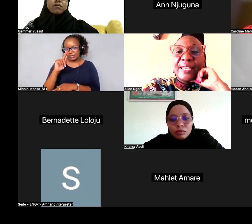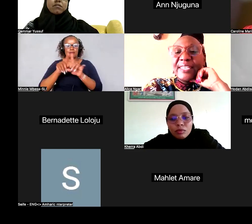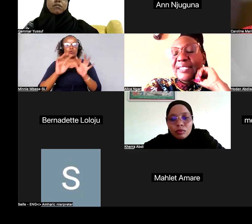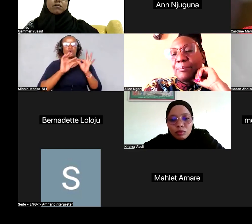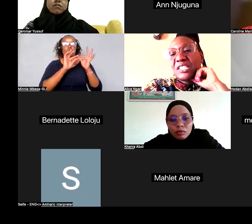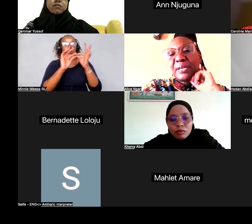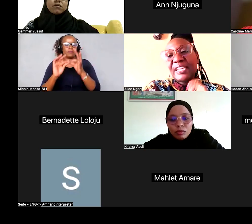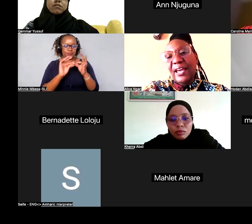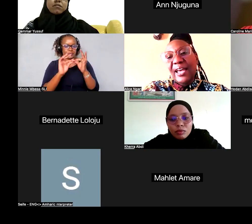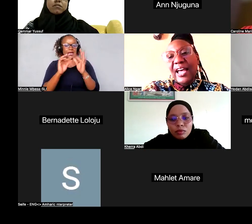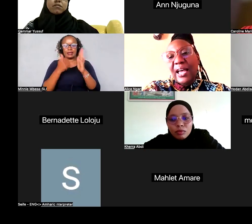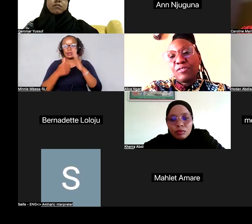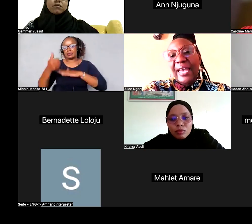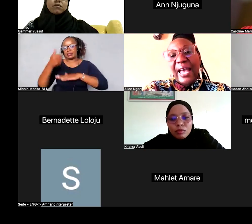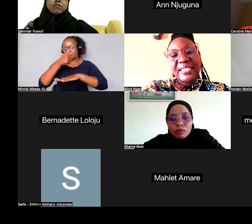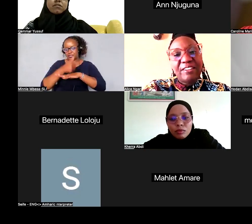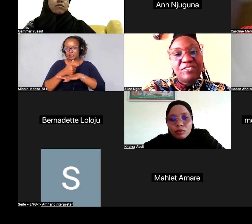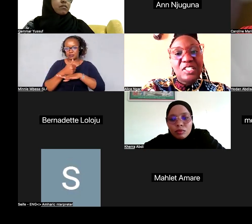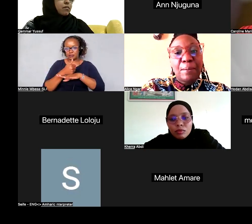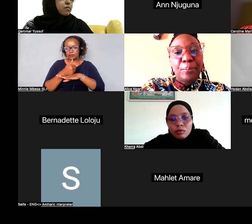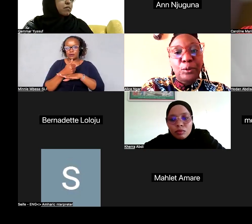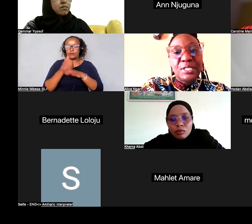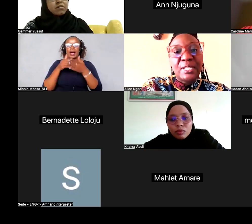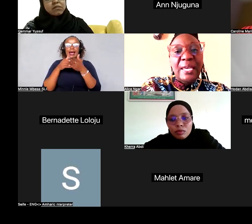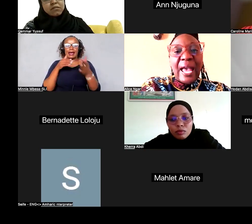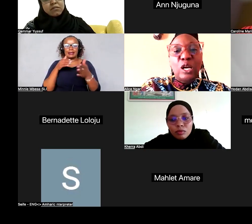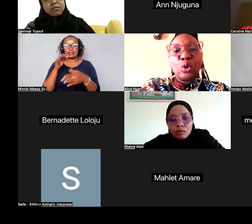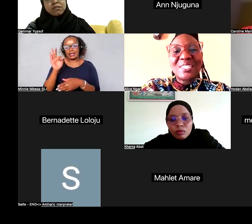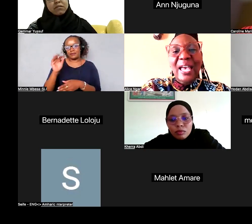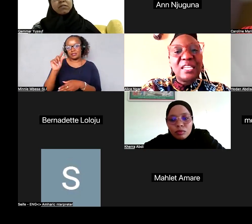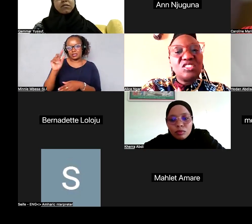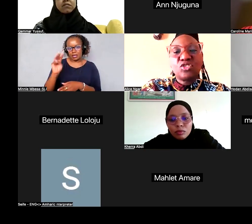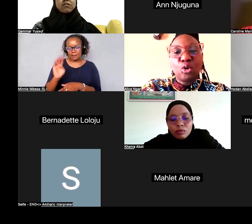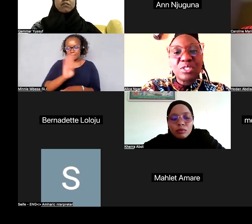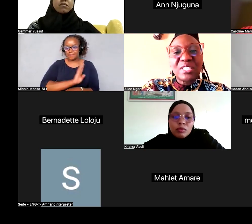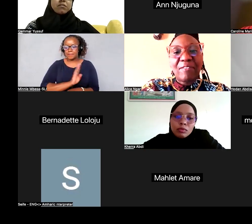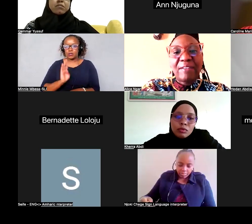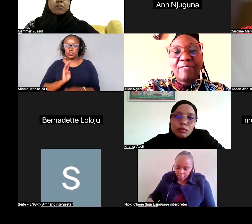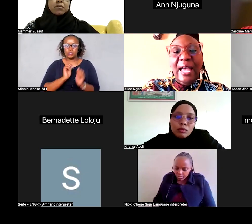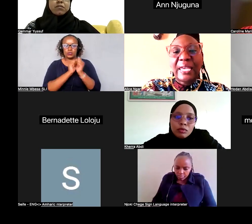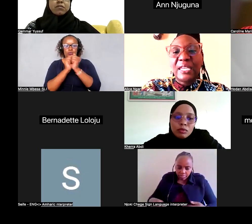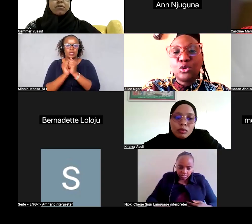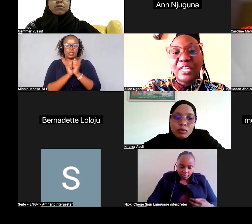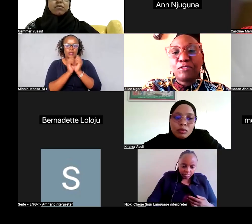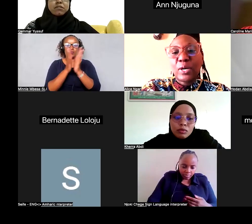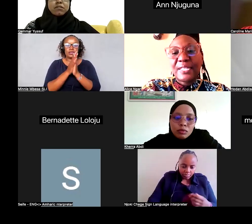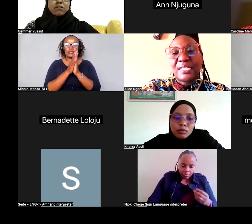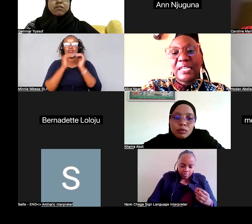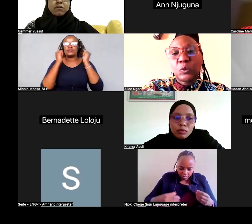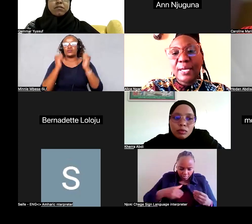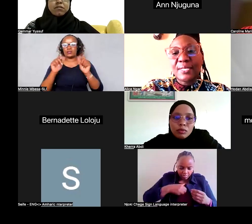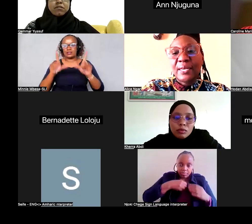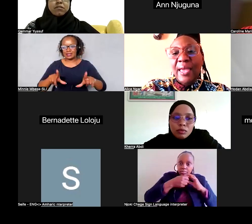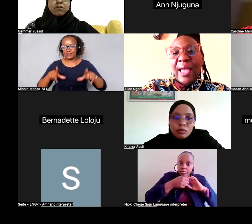and the establishment of the anti-FGM board, alongside strong survivor and youth